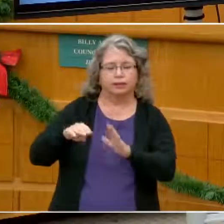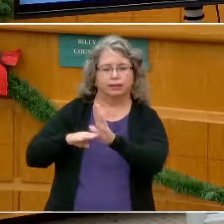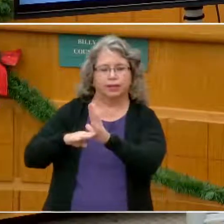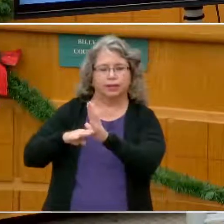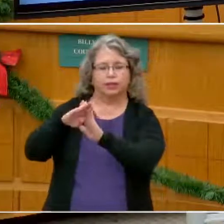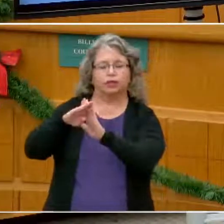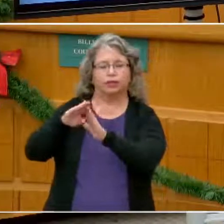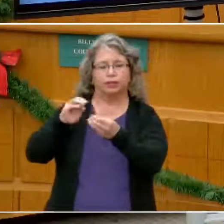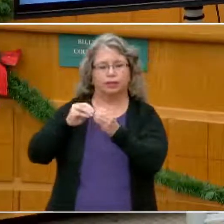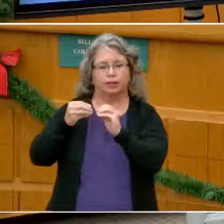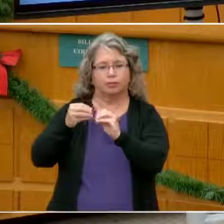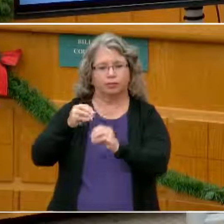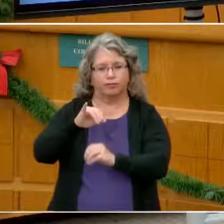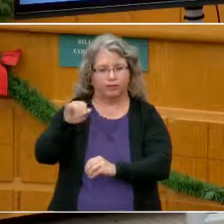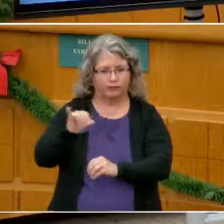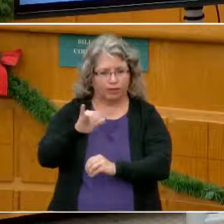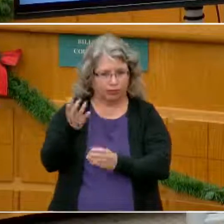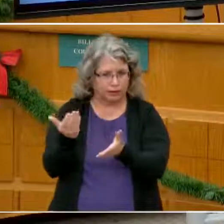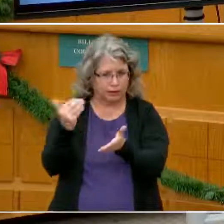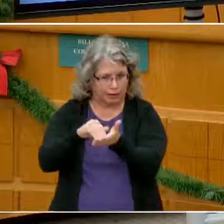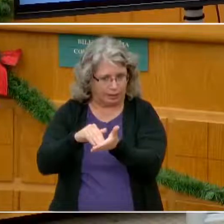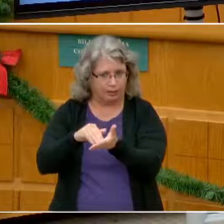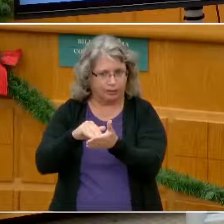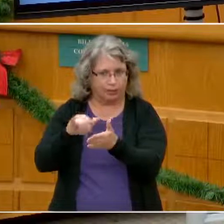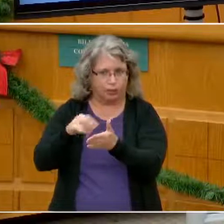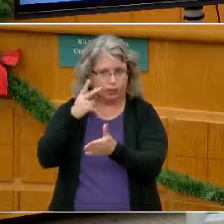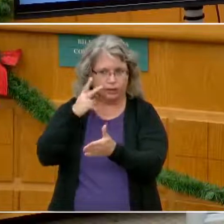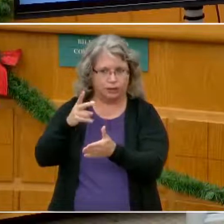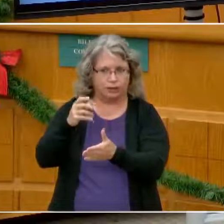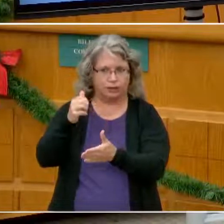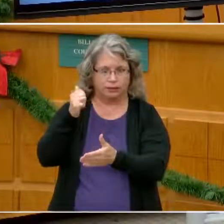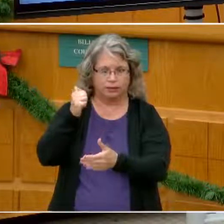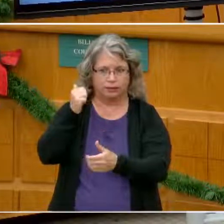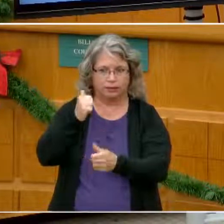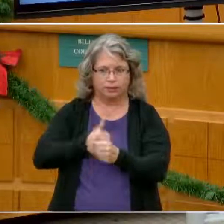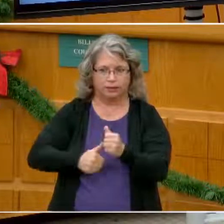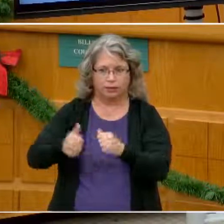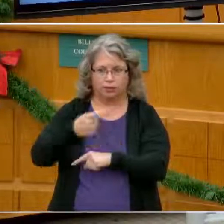number of reinfections that we're seeing each day.